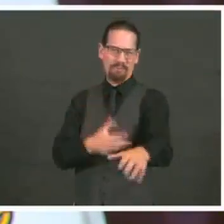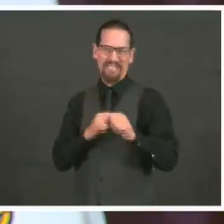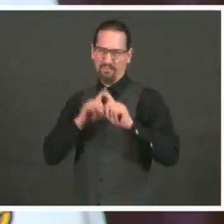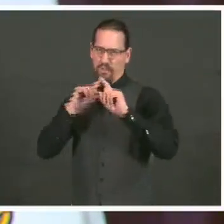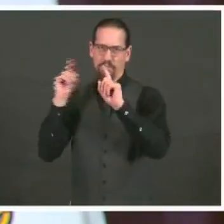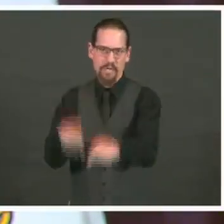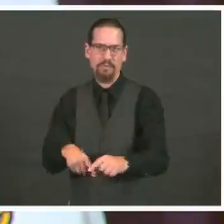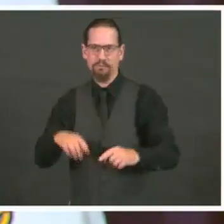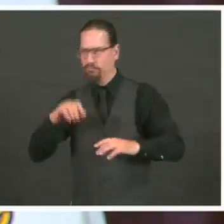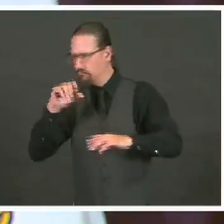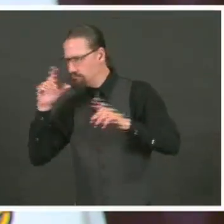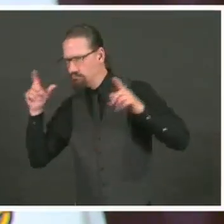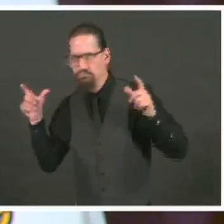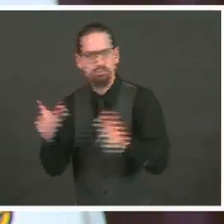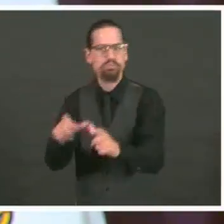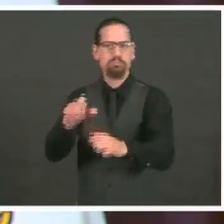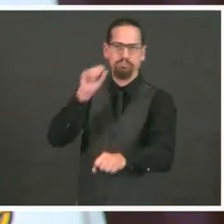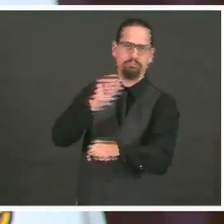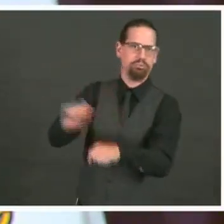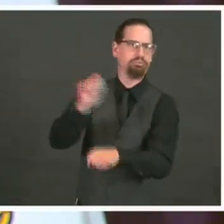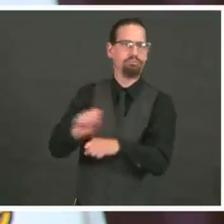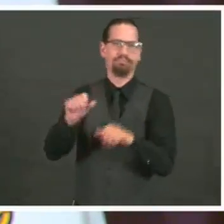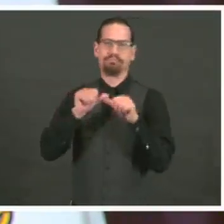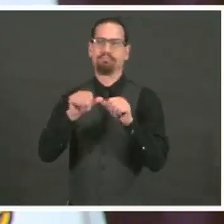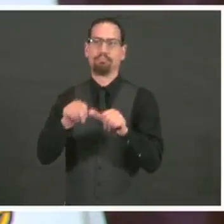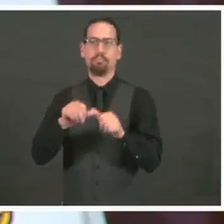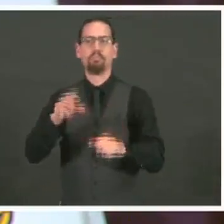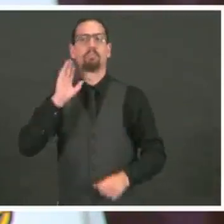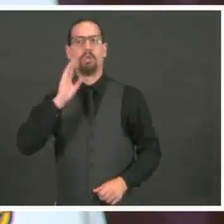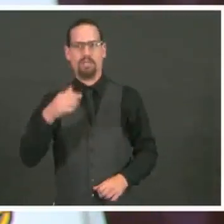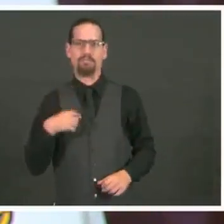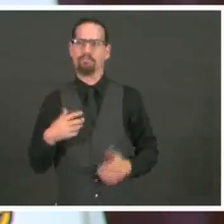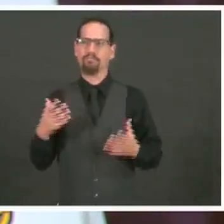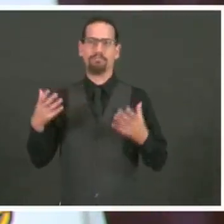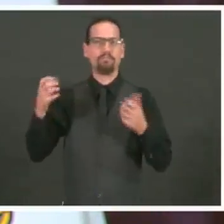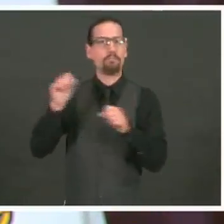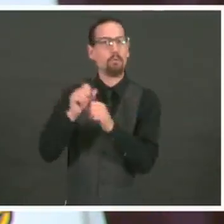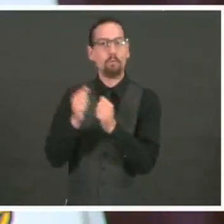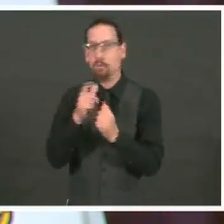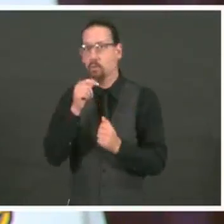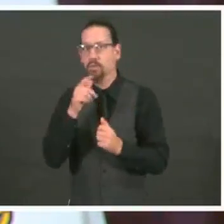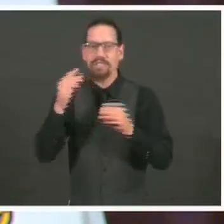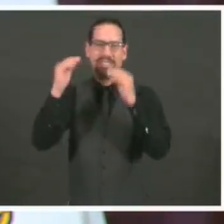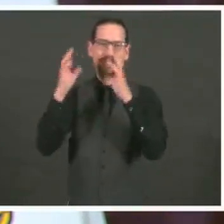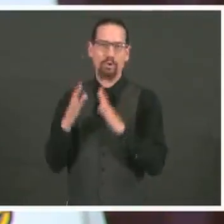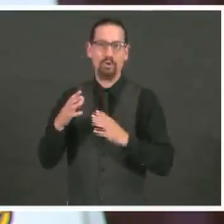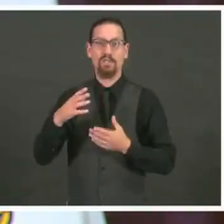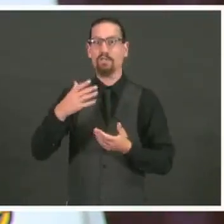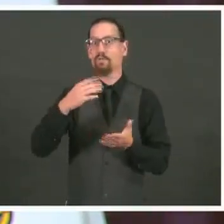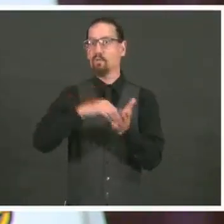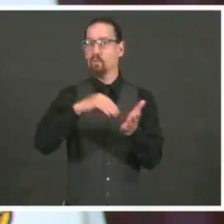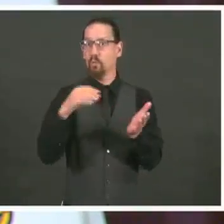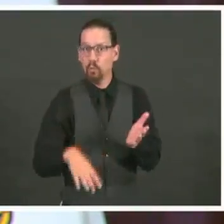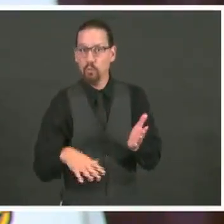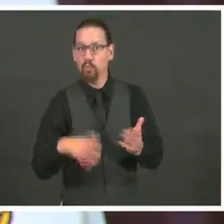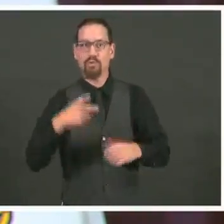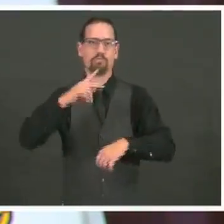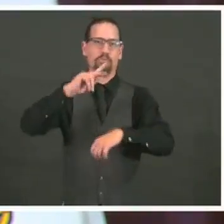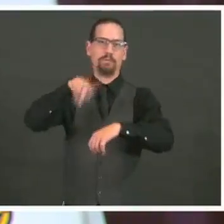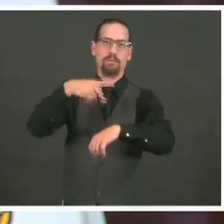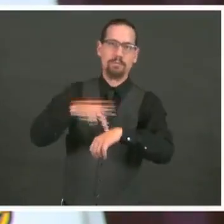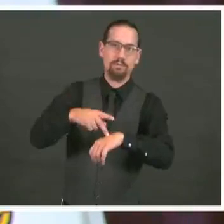teachers, and families to do what we need to keep people healthy and safe. We're doing it within child care. We want to be